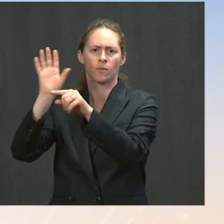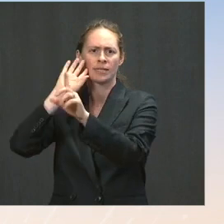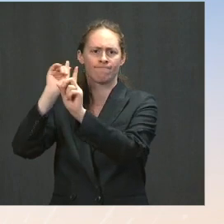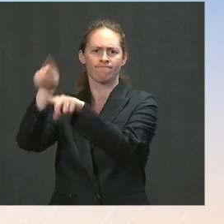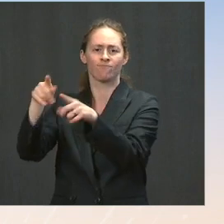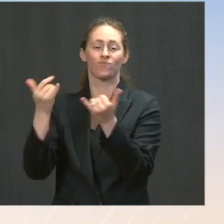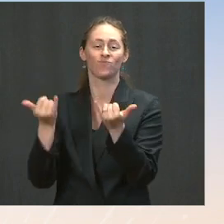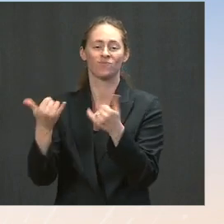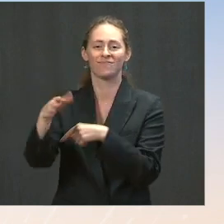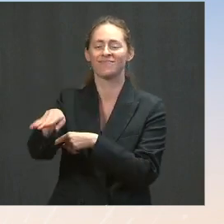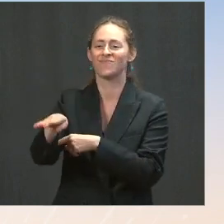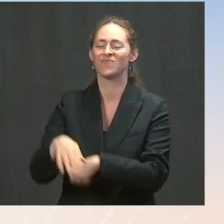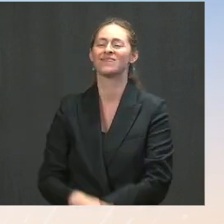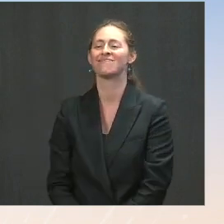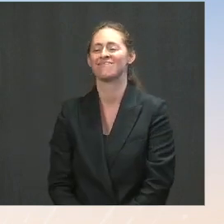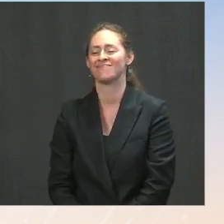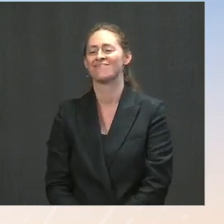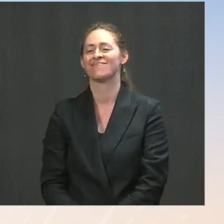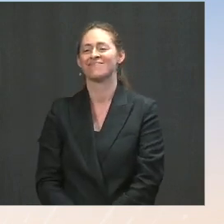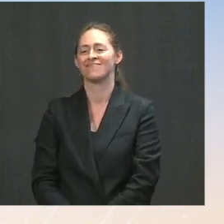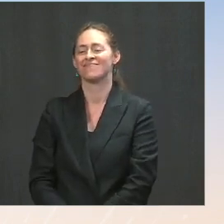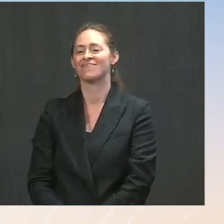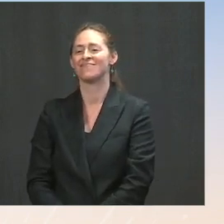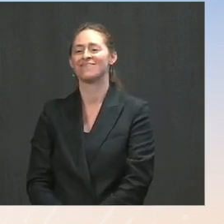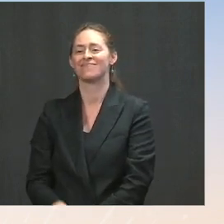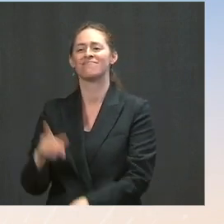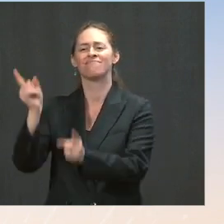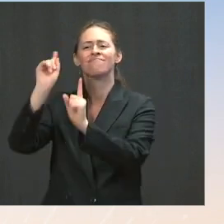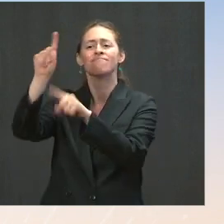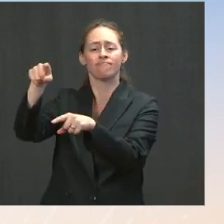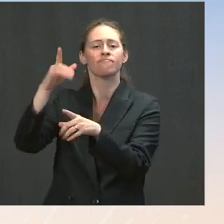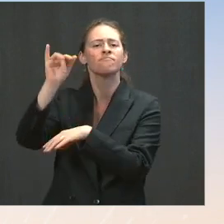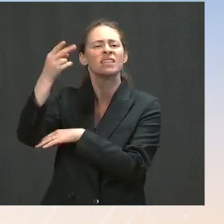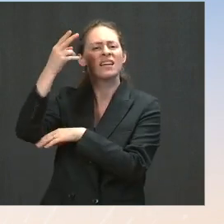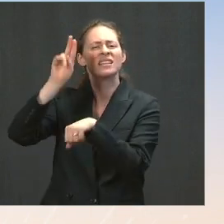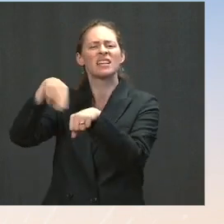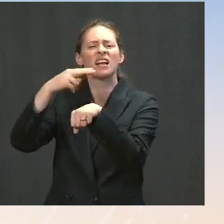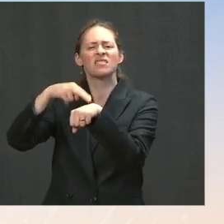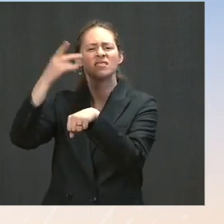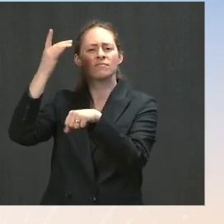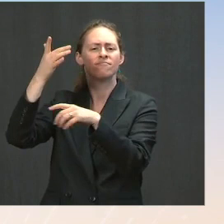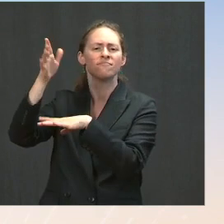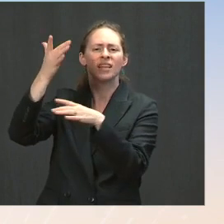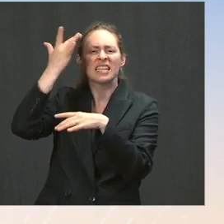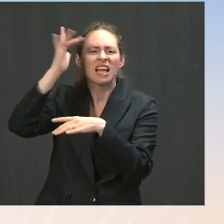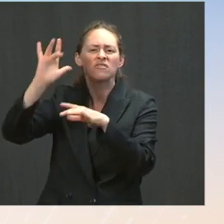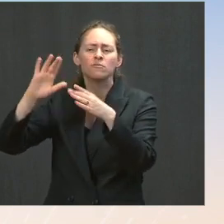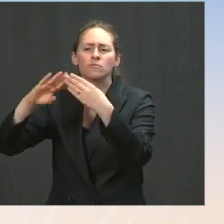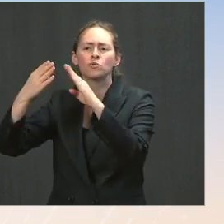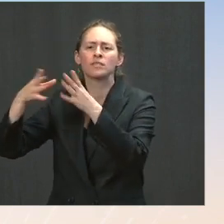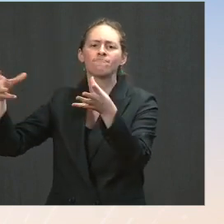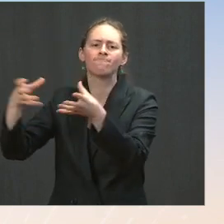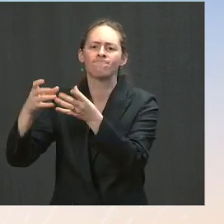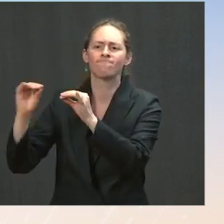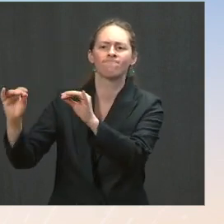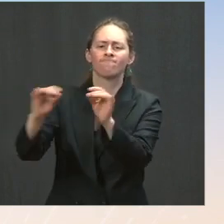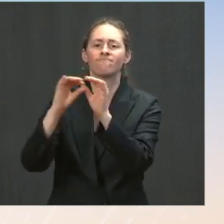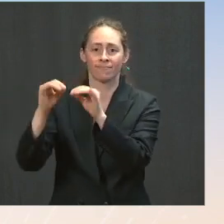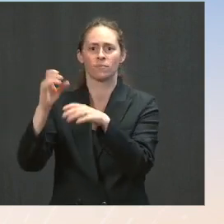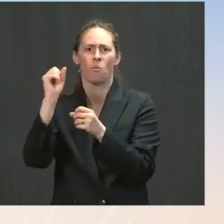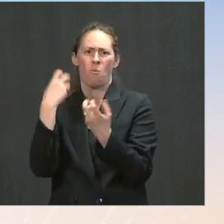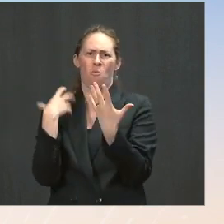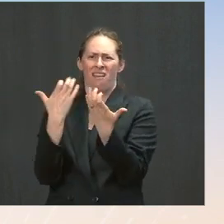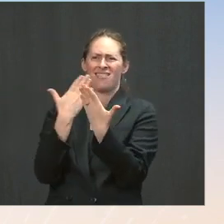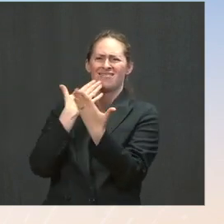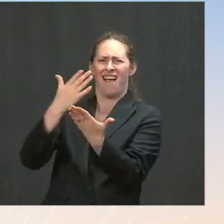National Intelligence later this afternoon to meet with leaders of the intelligence community and to thank all of our intelligence professionals for their service to our nation.